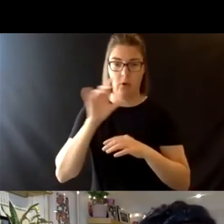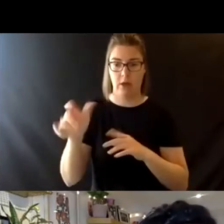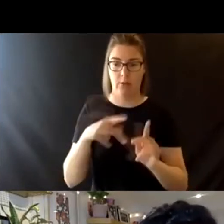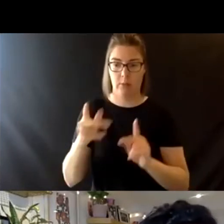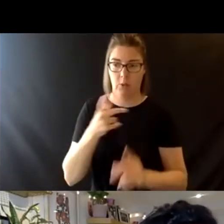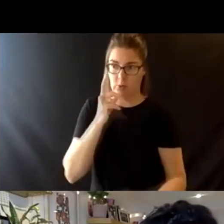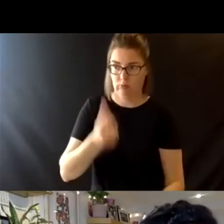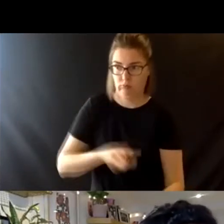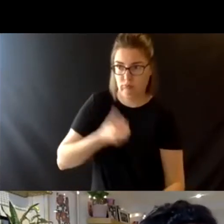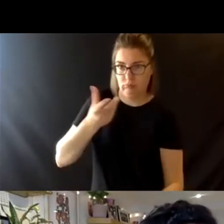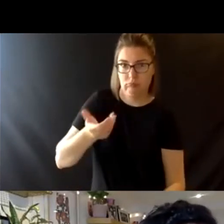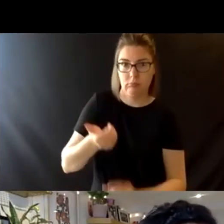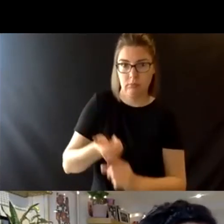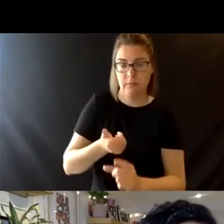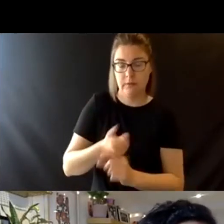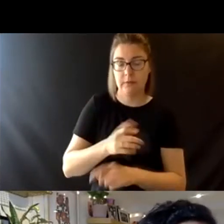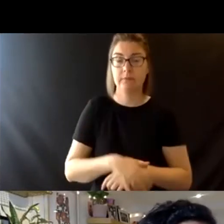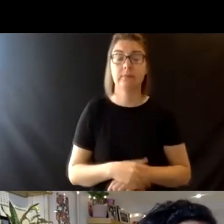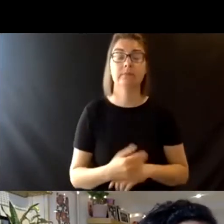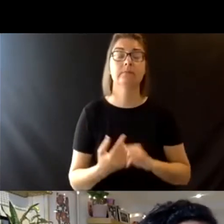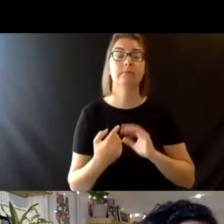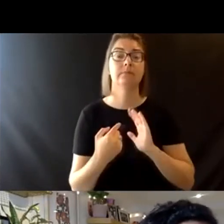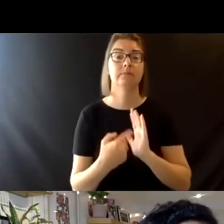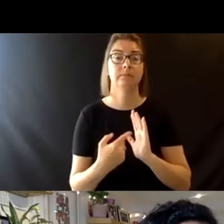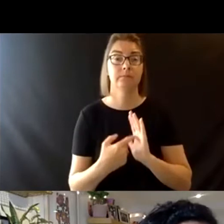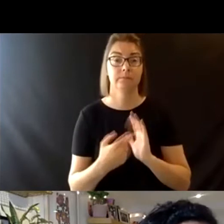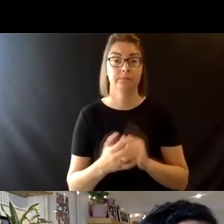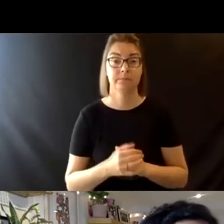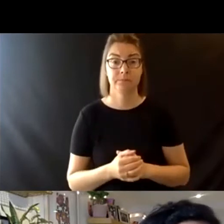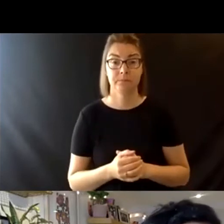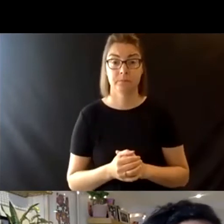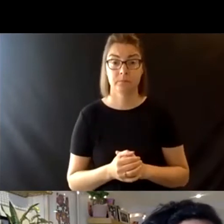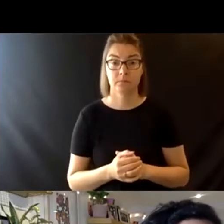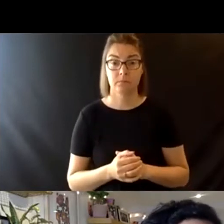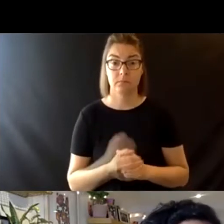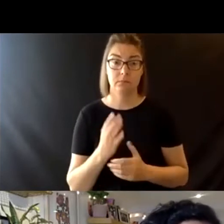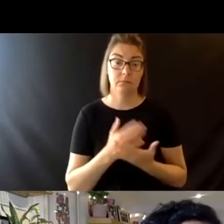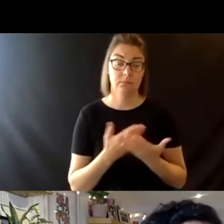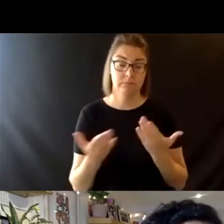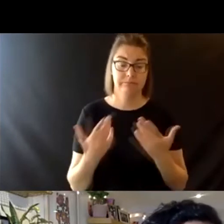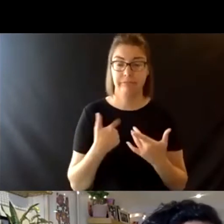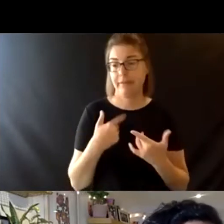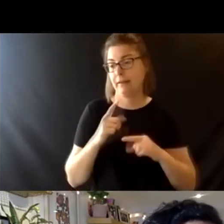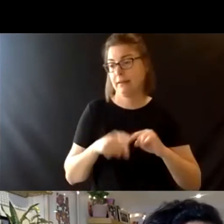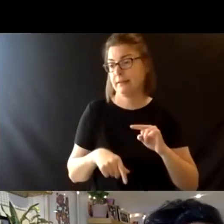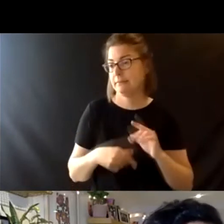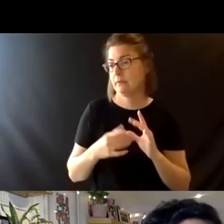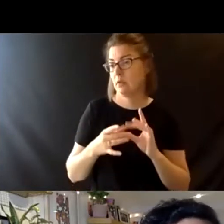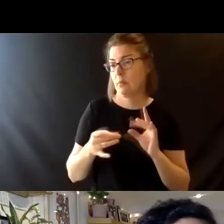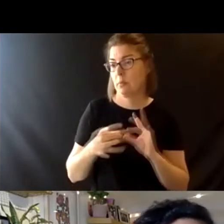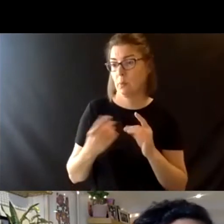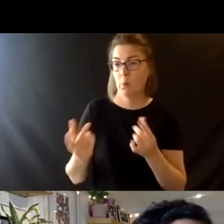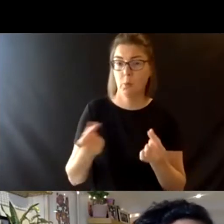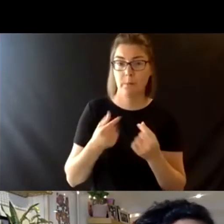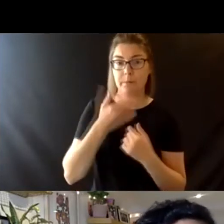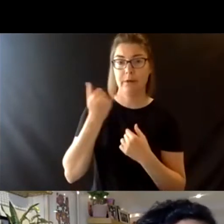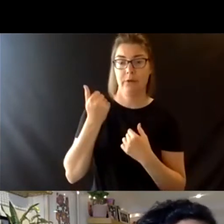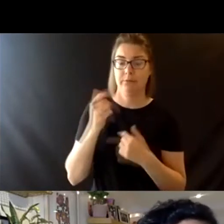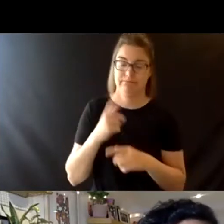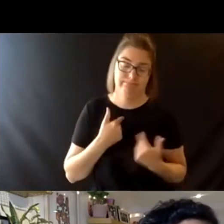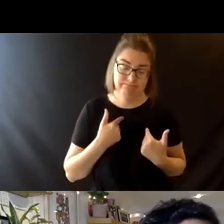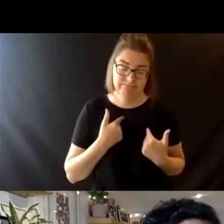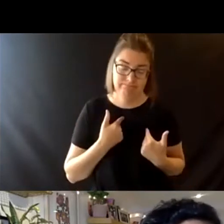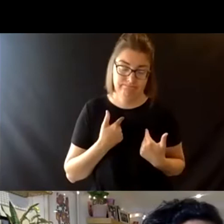think realistically, you know, some of the things that, you know, I can't comment on, you know, what to do better